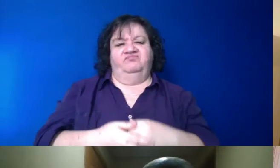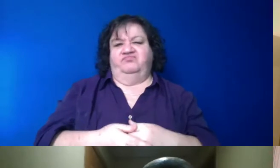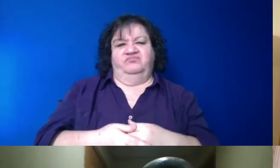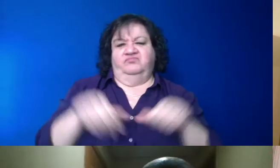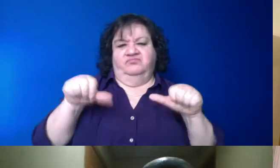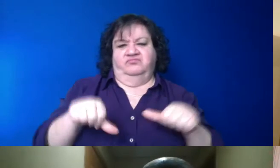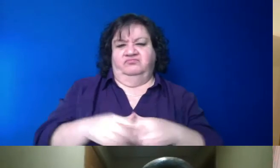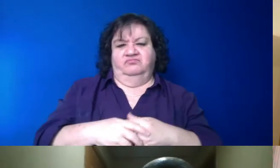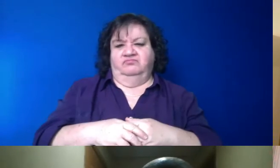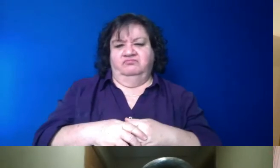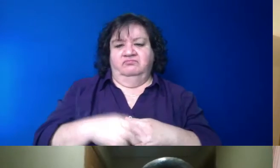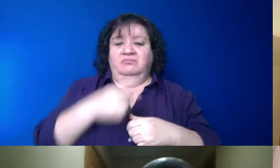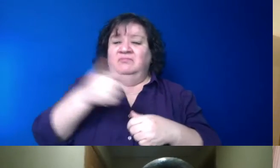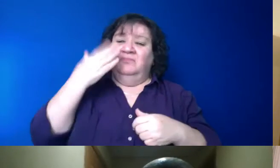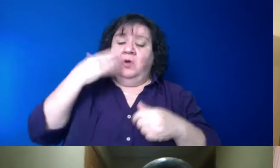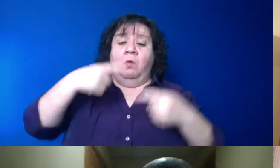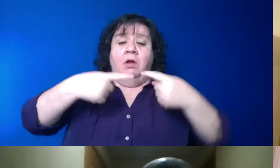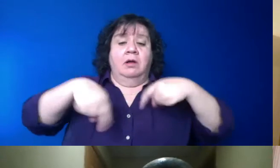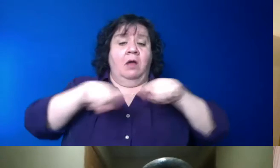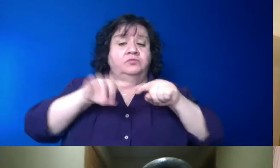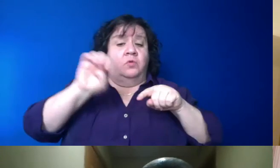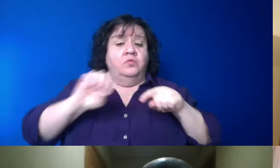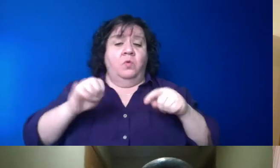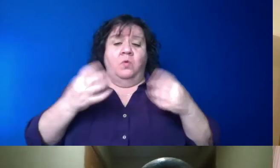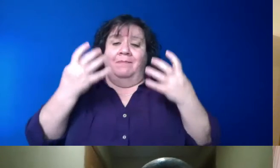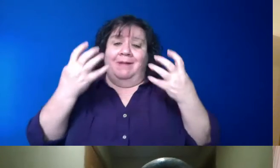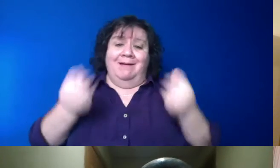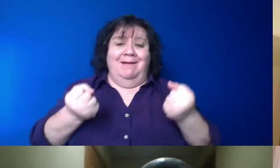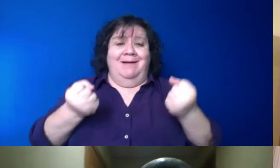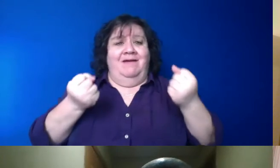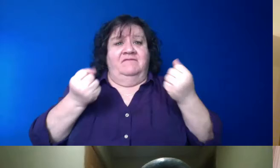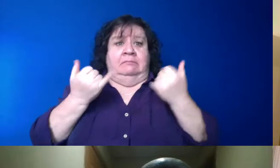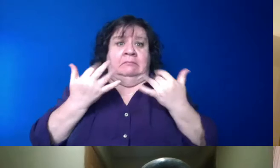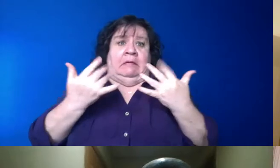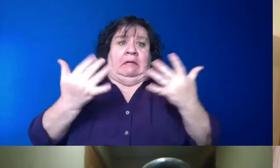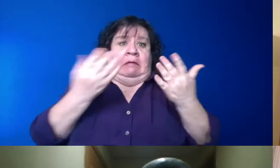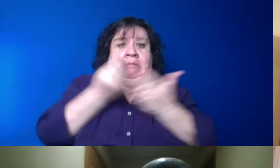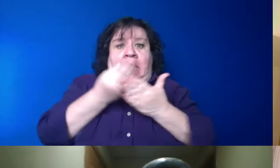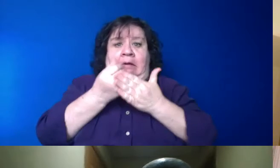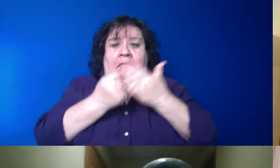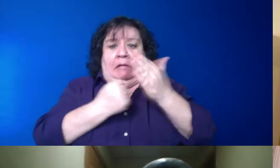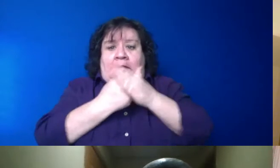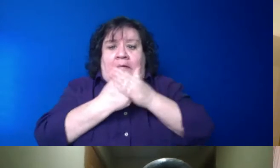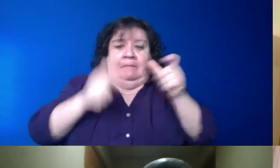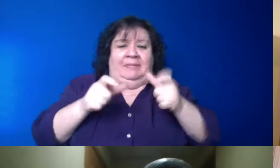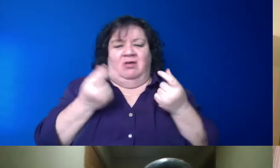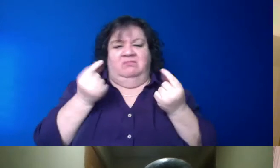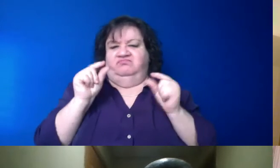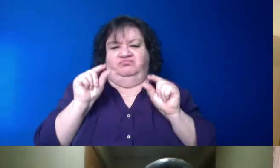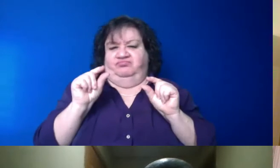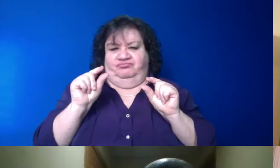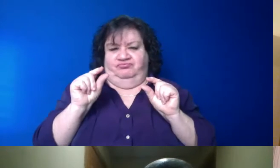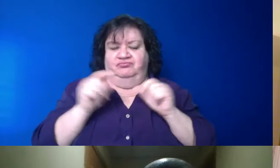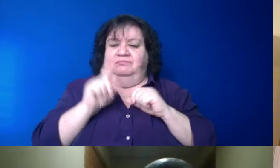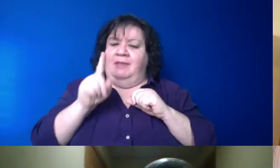its resources would be much better spent in actually building up a completely new model in the mental health field